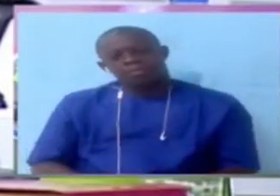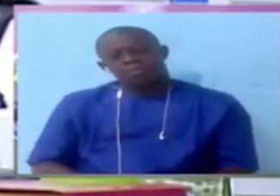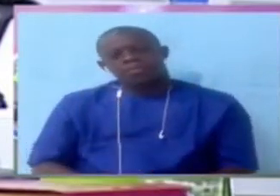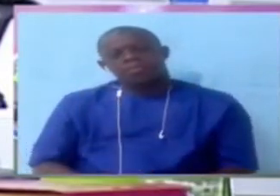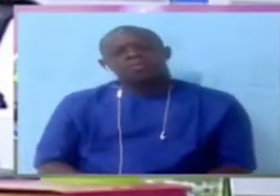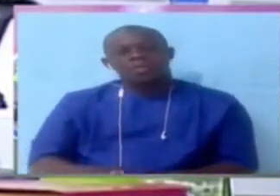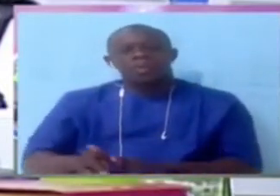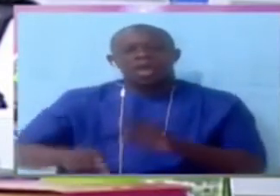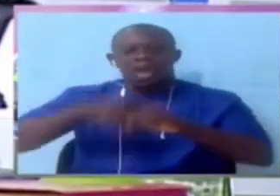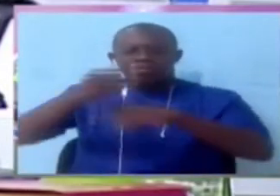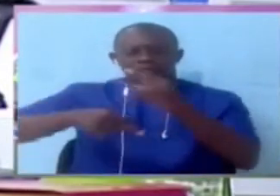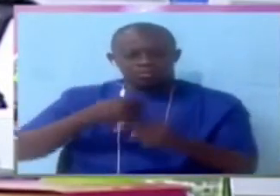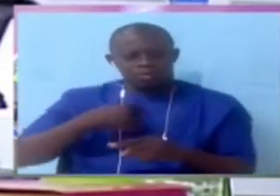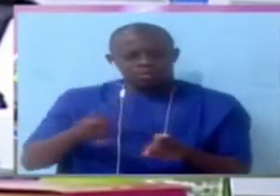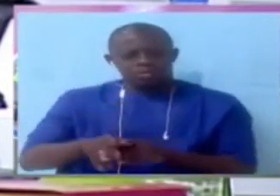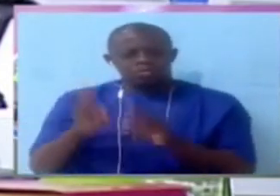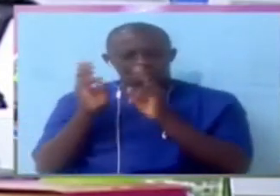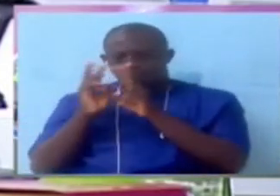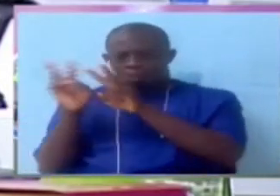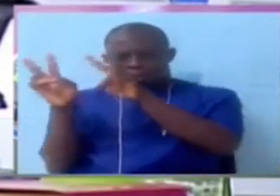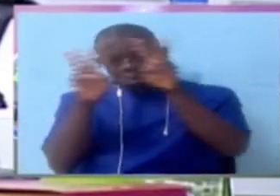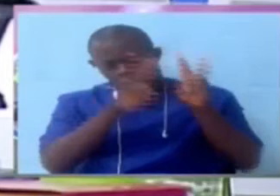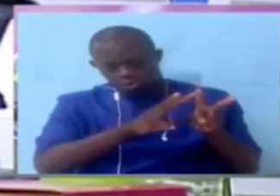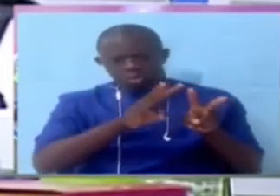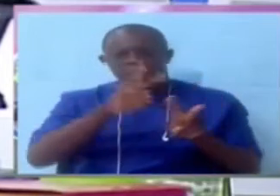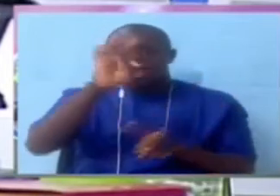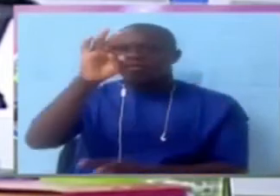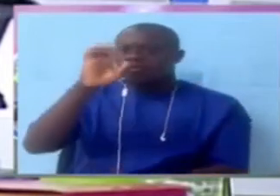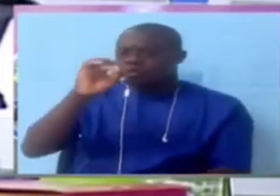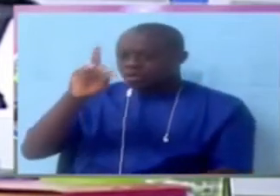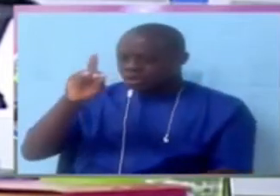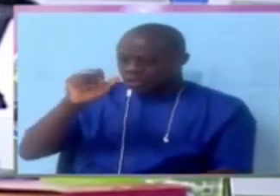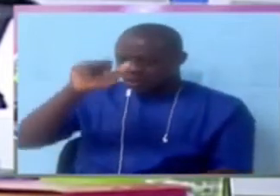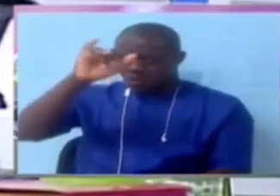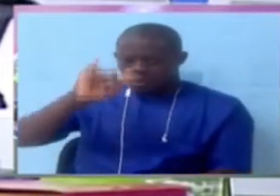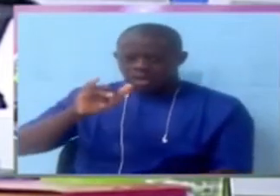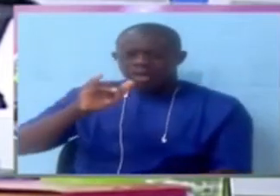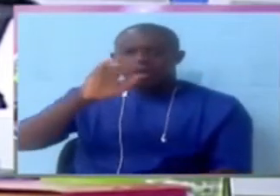And then immediately I turned to Fode Barry, who was sitting next to me. I said,